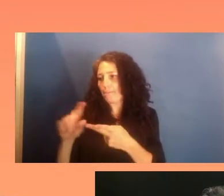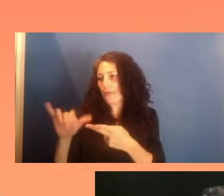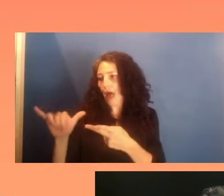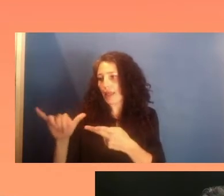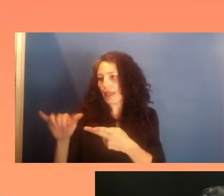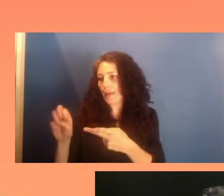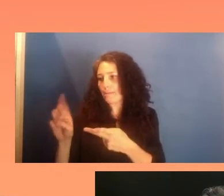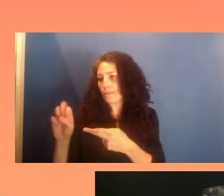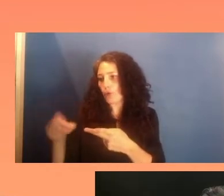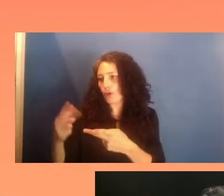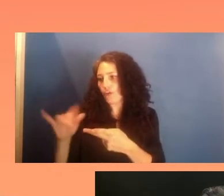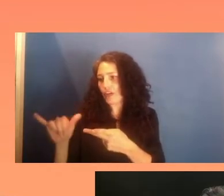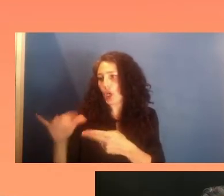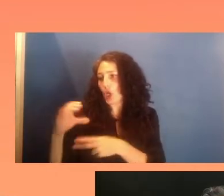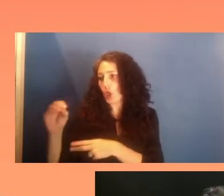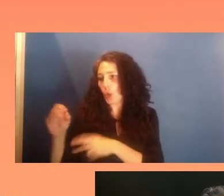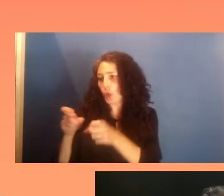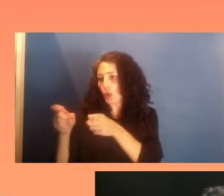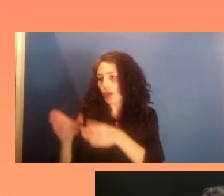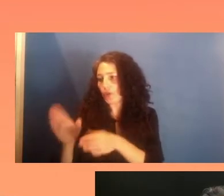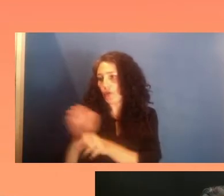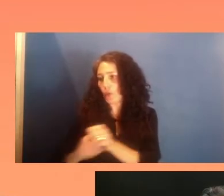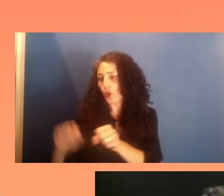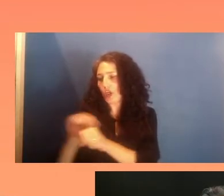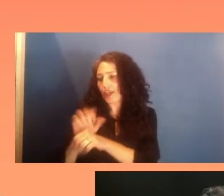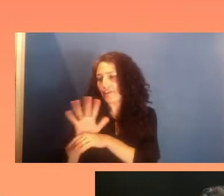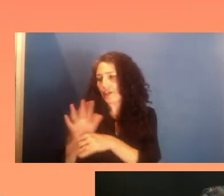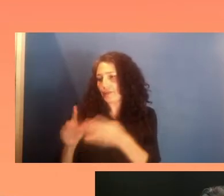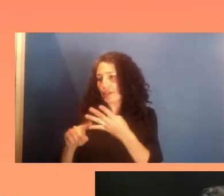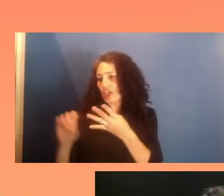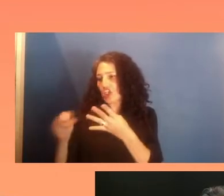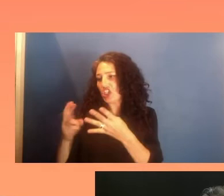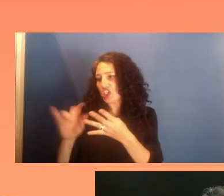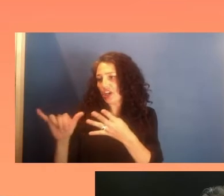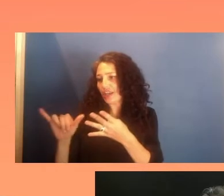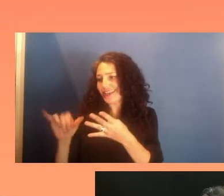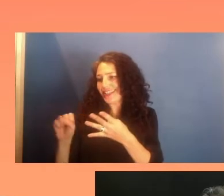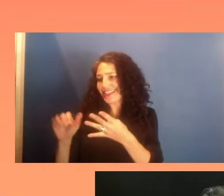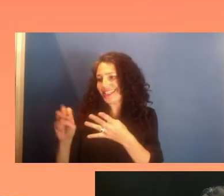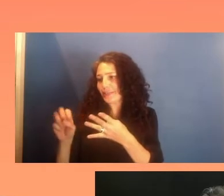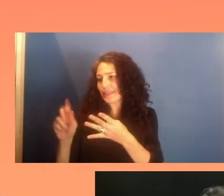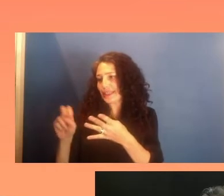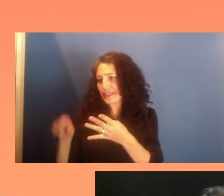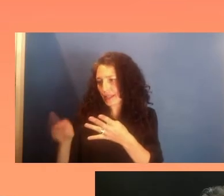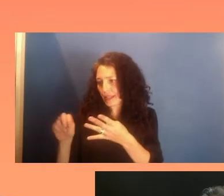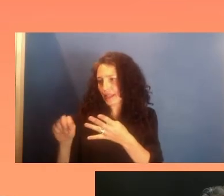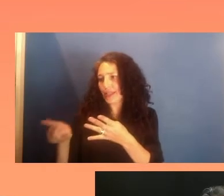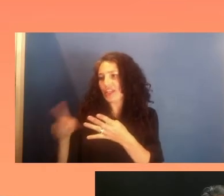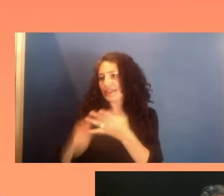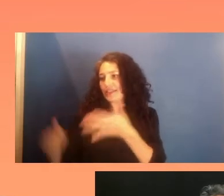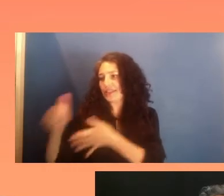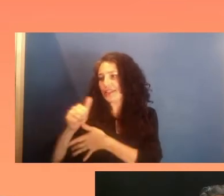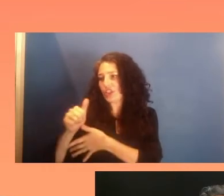co-director of Working Films, Sherry Simpson-Dean, senior director of